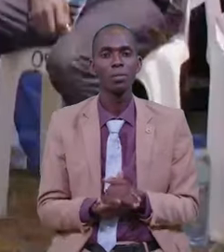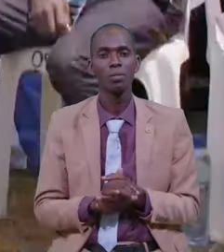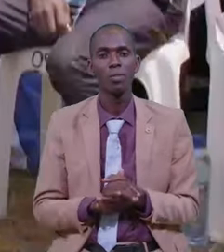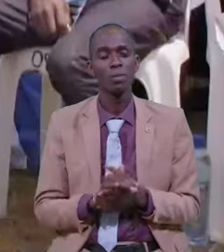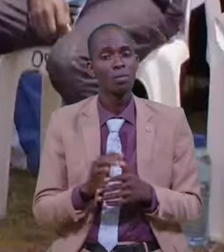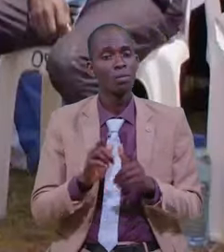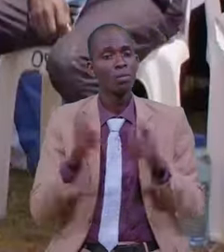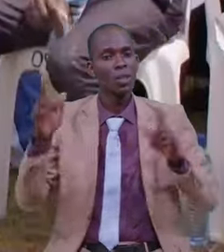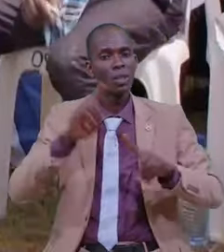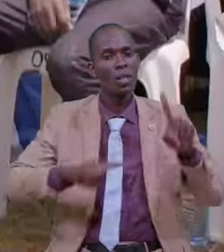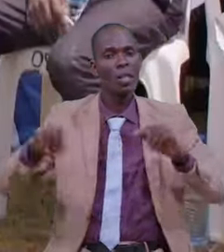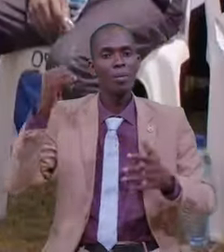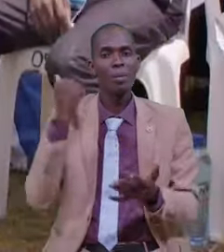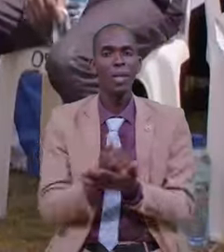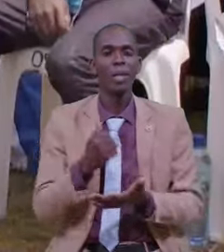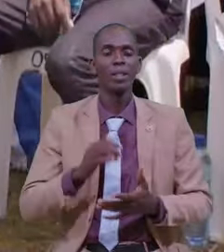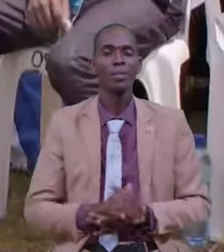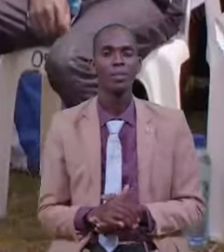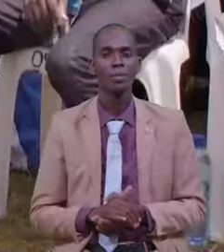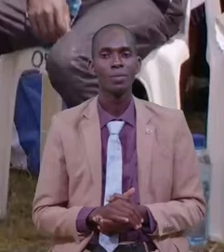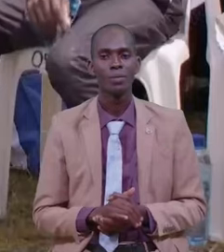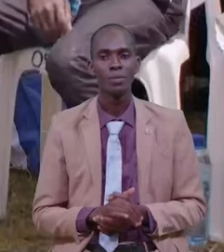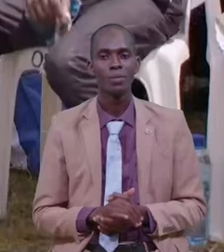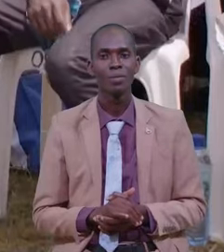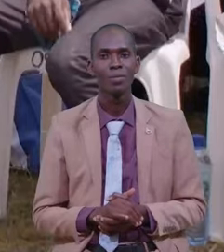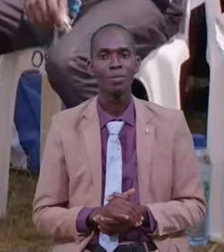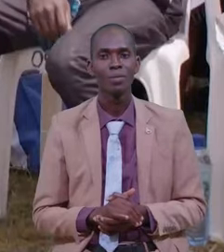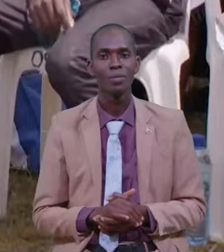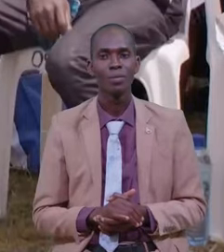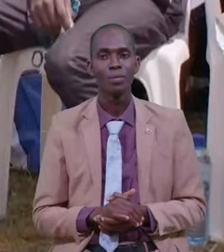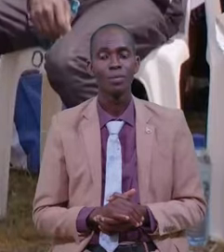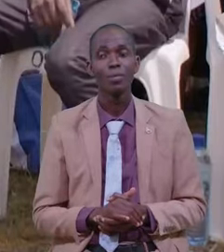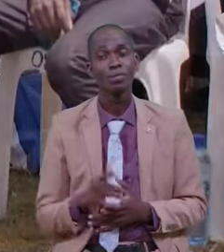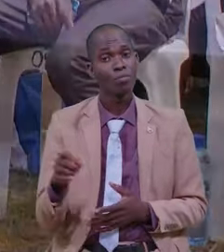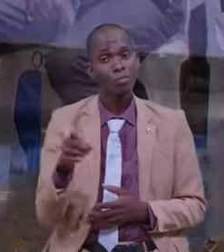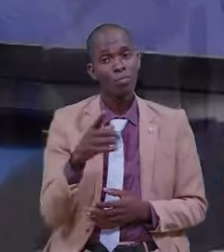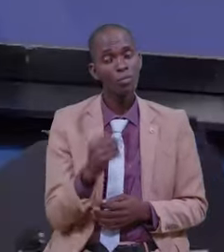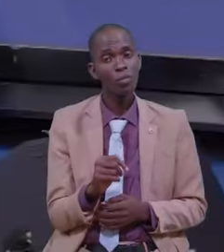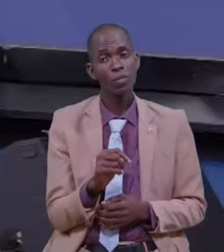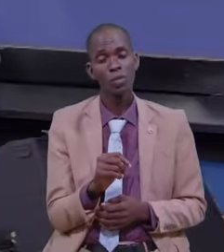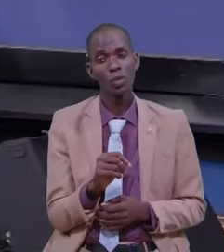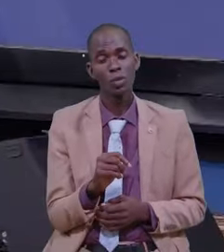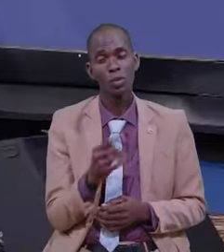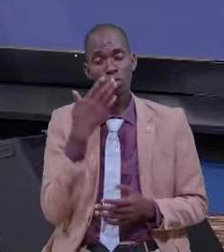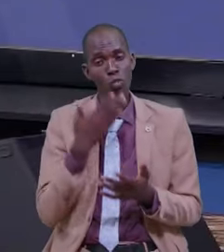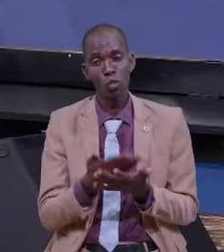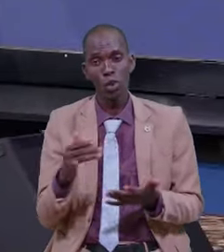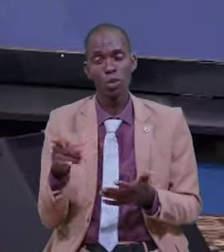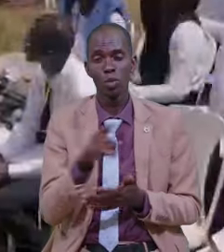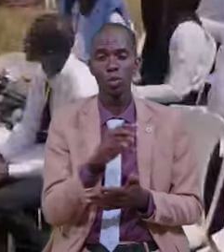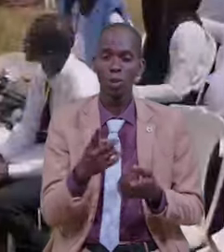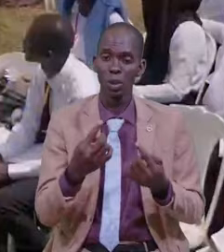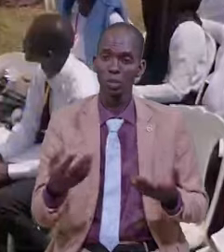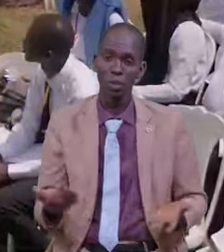Amen. You know, the very fact that you came here today and you are staying